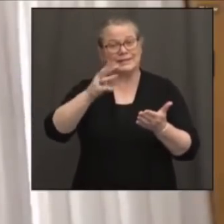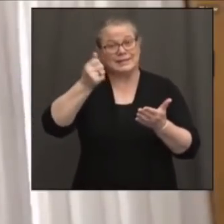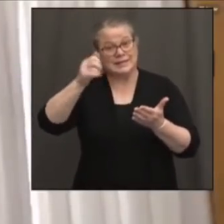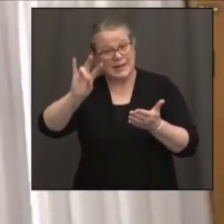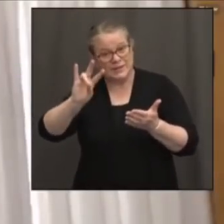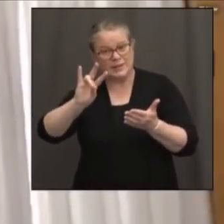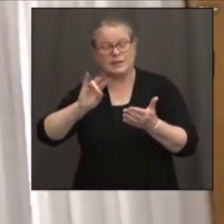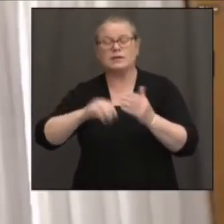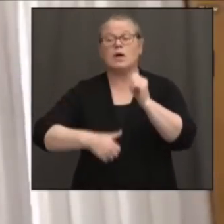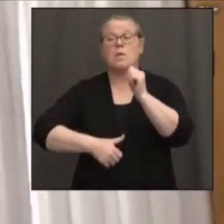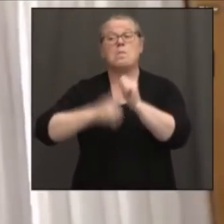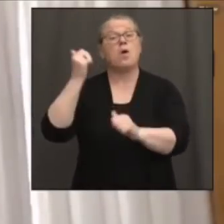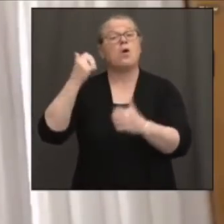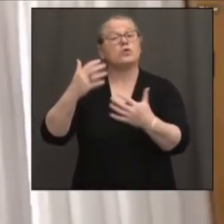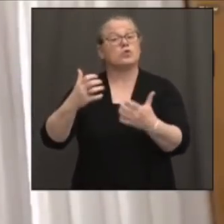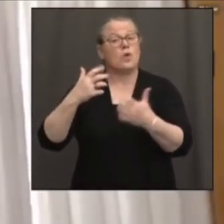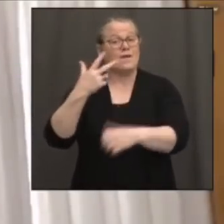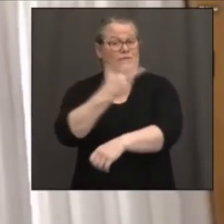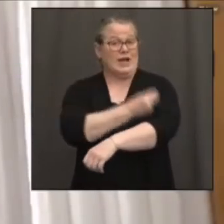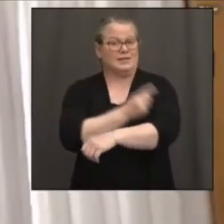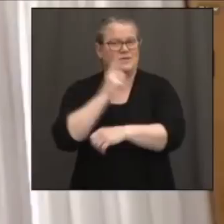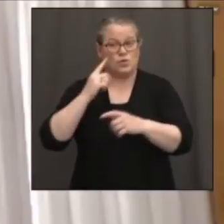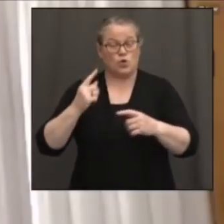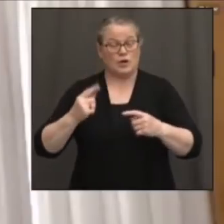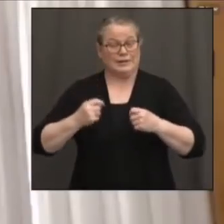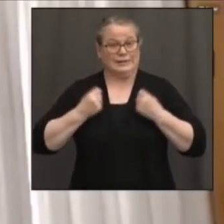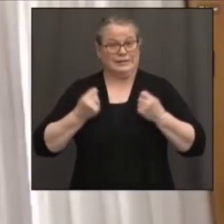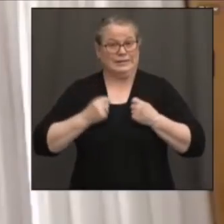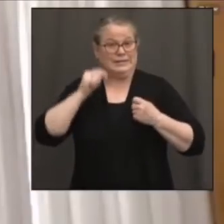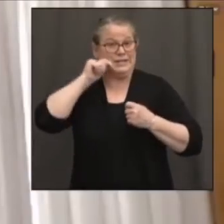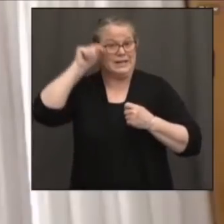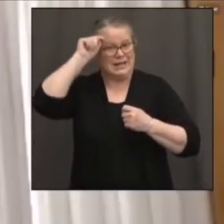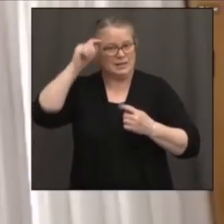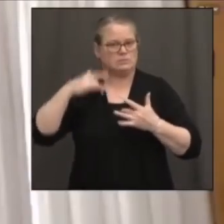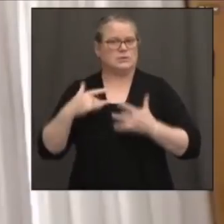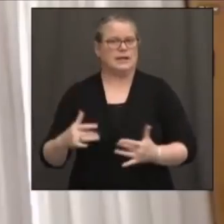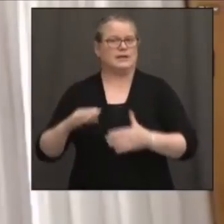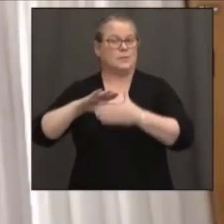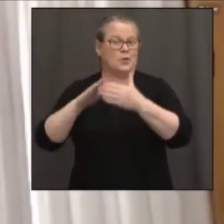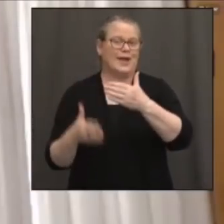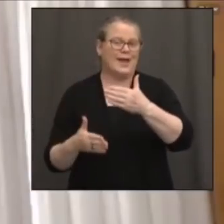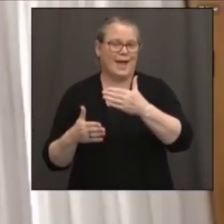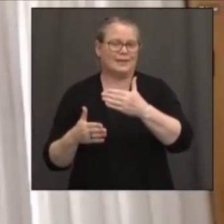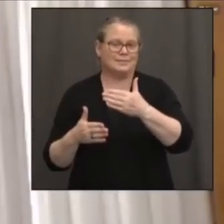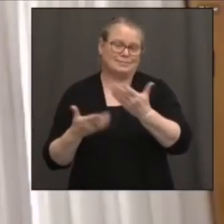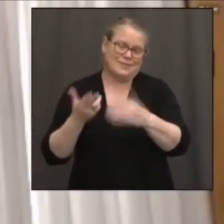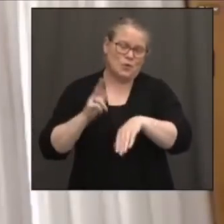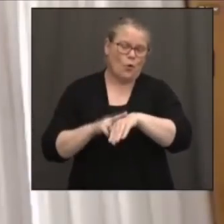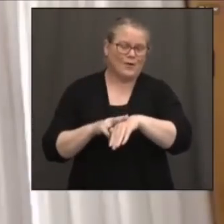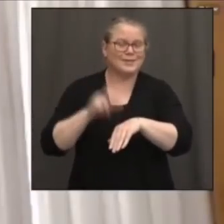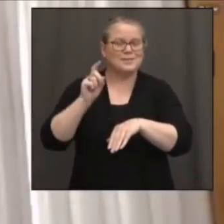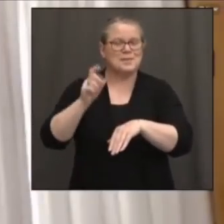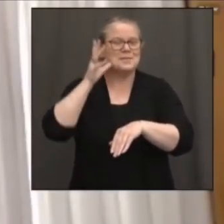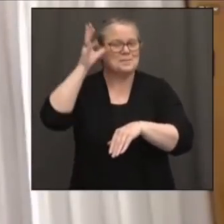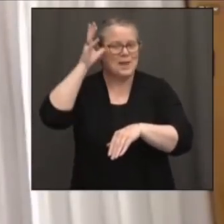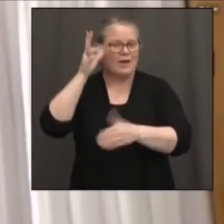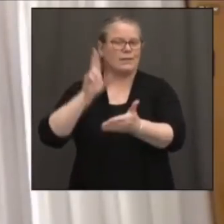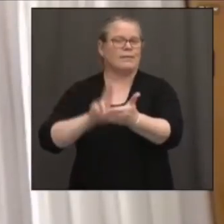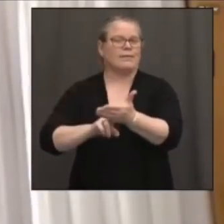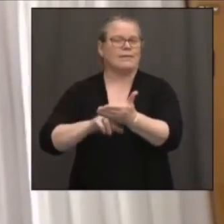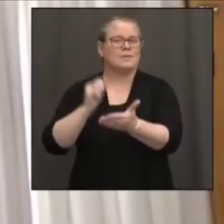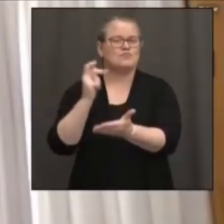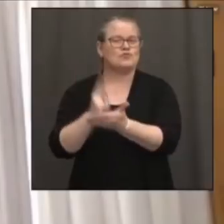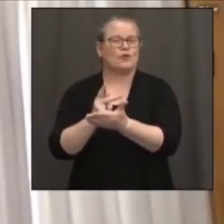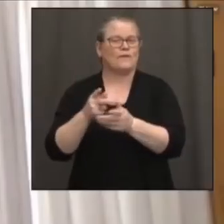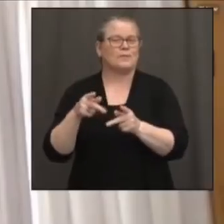most demand for vaccines for our teenagers on the weekends. Probably not surprising. You need a parent to consent for you, and so it's probably easiest